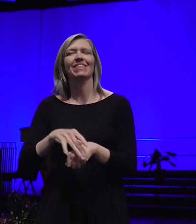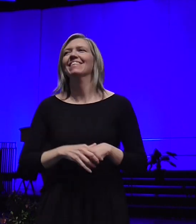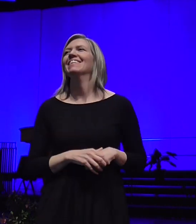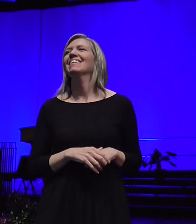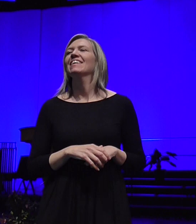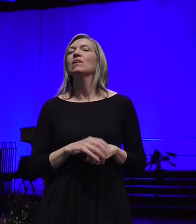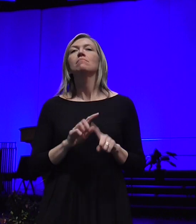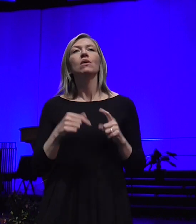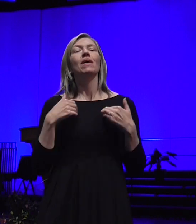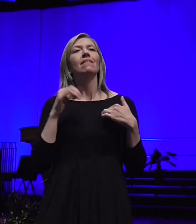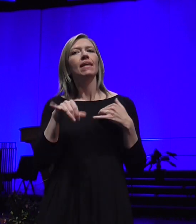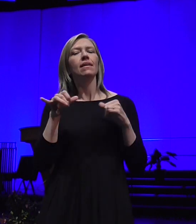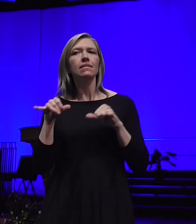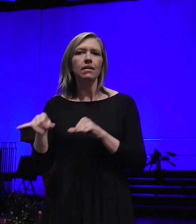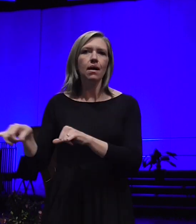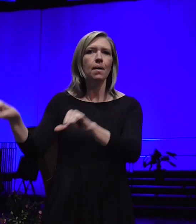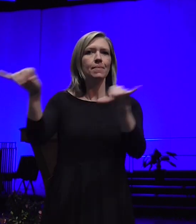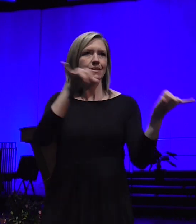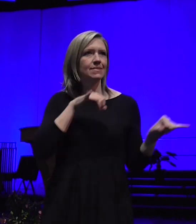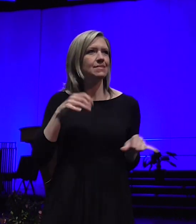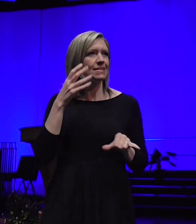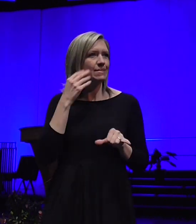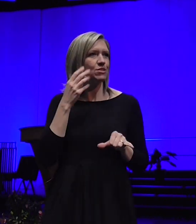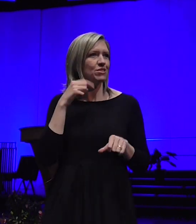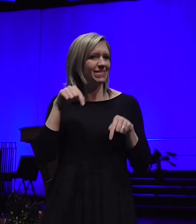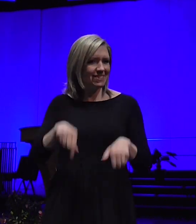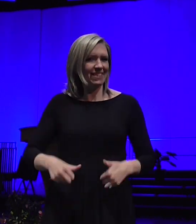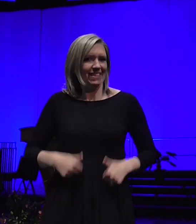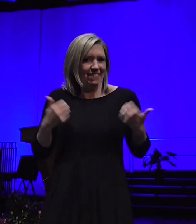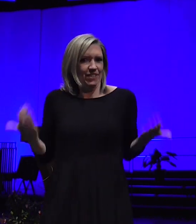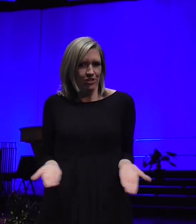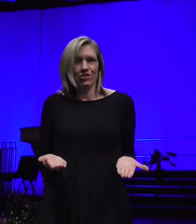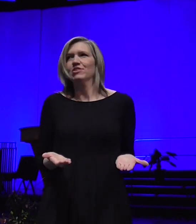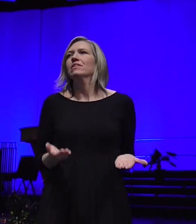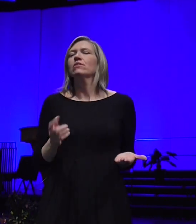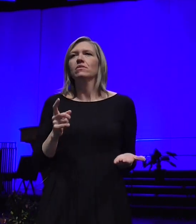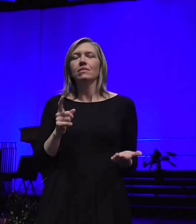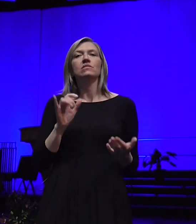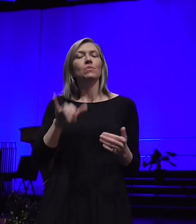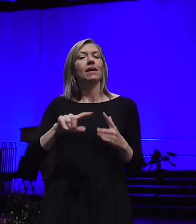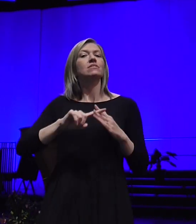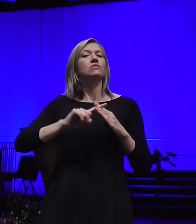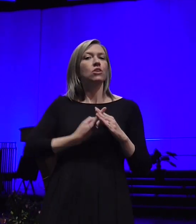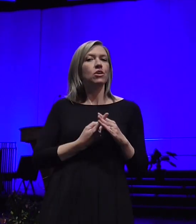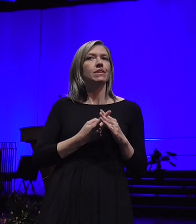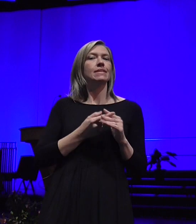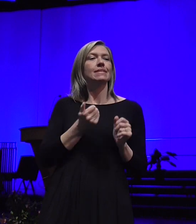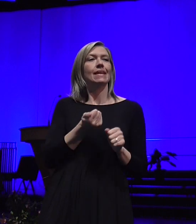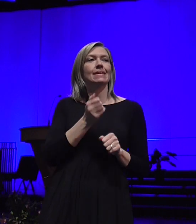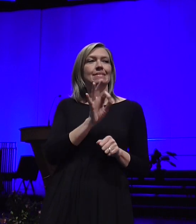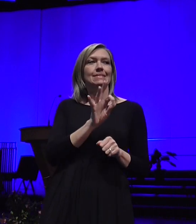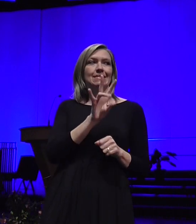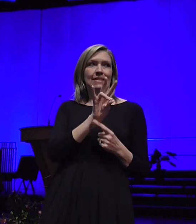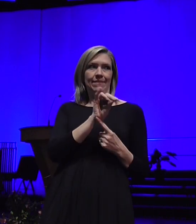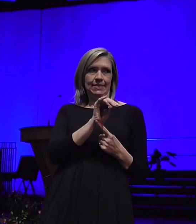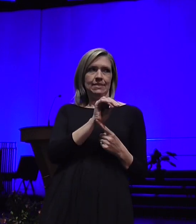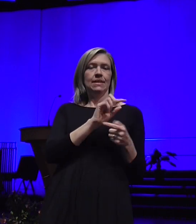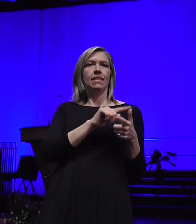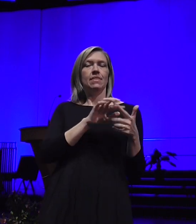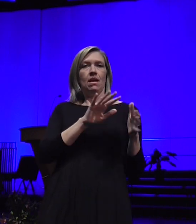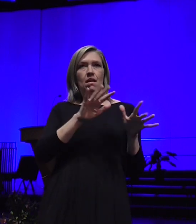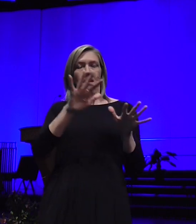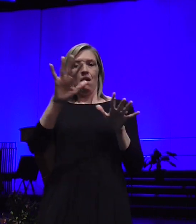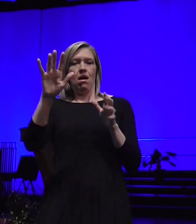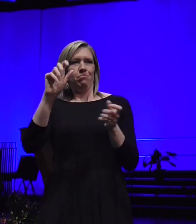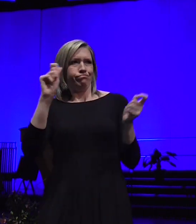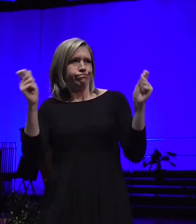but we have that common thing, and he really touched a nerve. And so Earth Day began in 1970 and has really evolved over